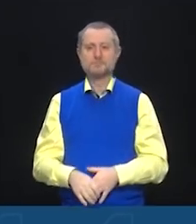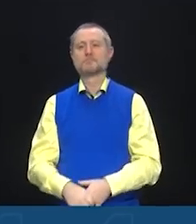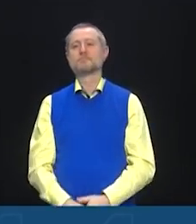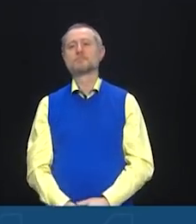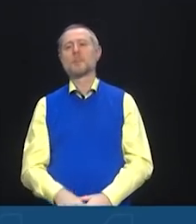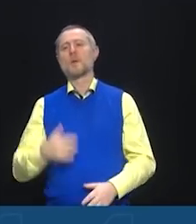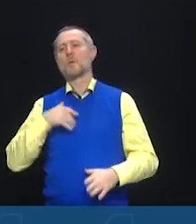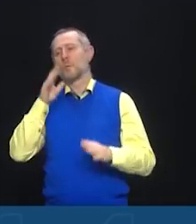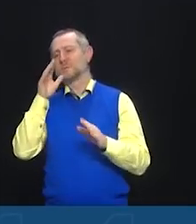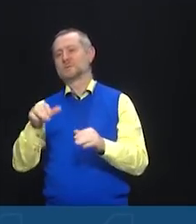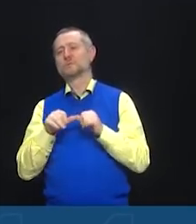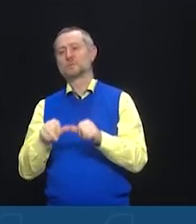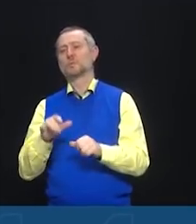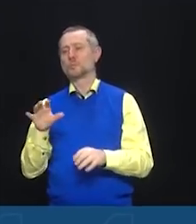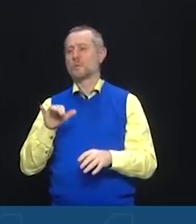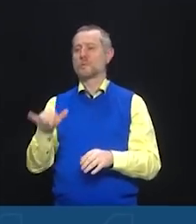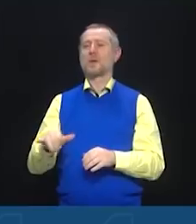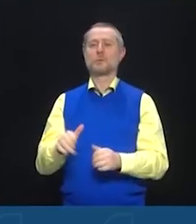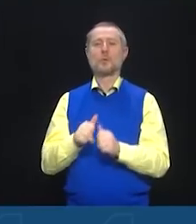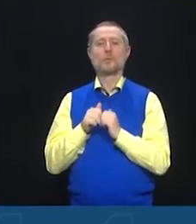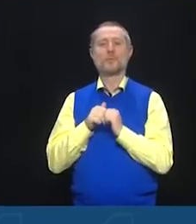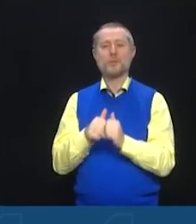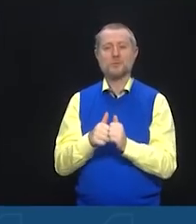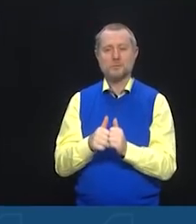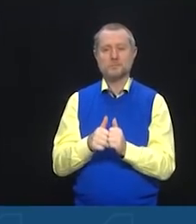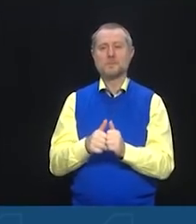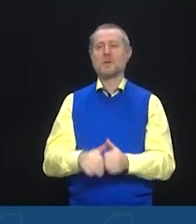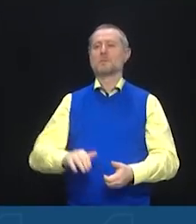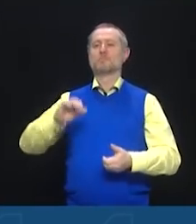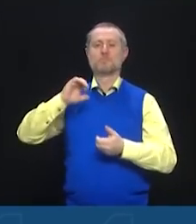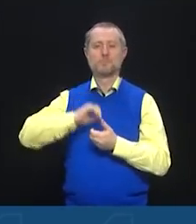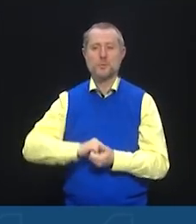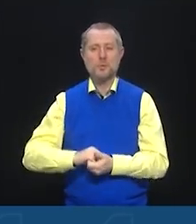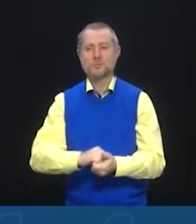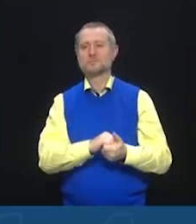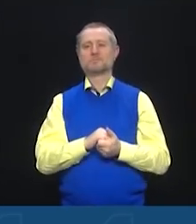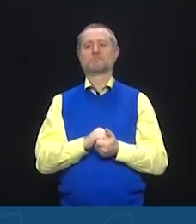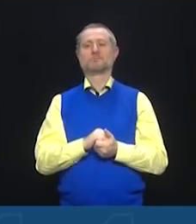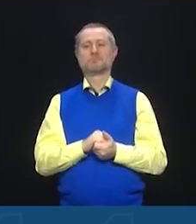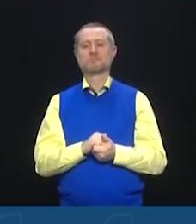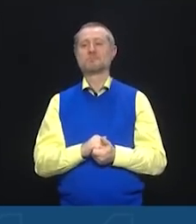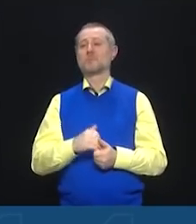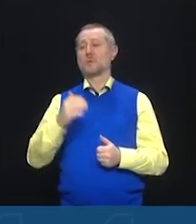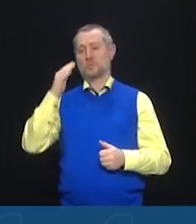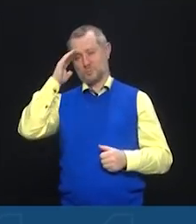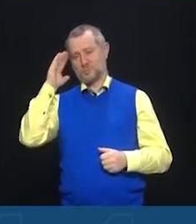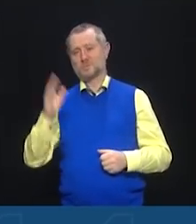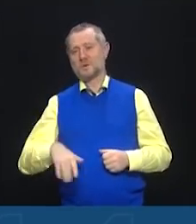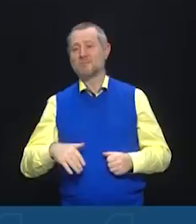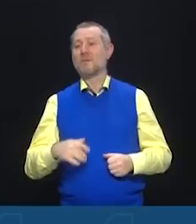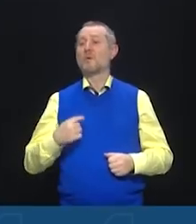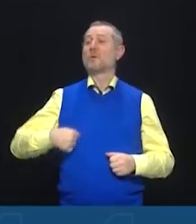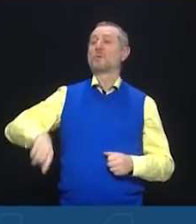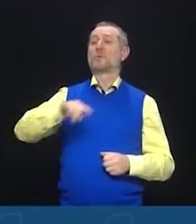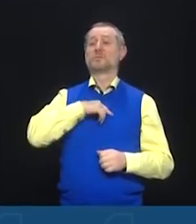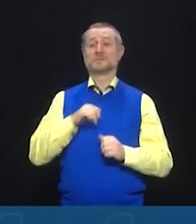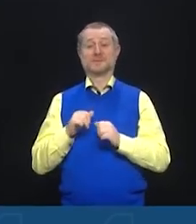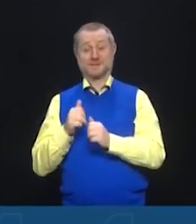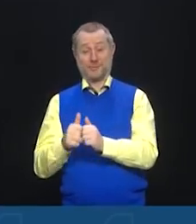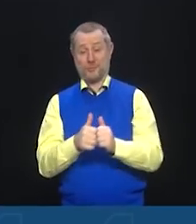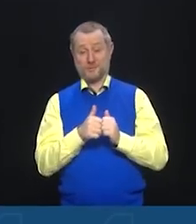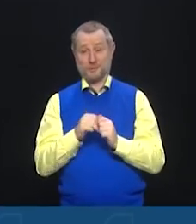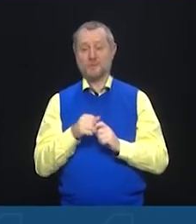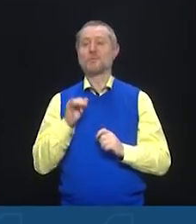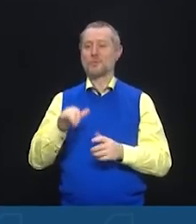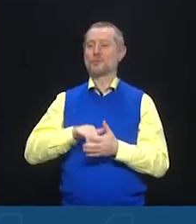to do this work together in a collaborative manner, knowing that at the end of the day, this is one state